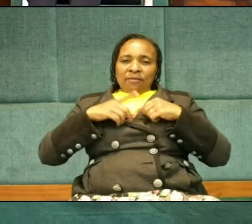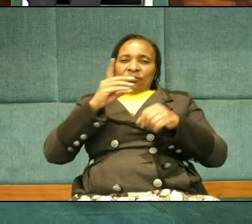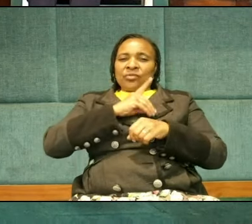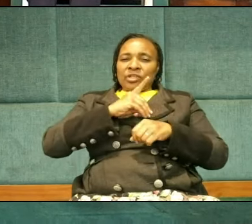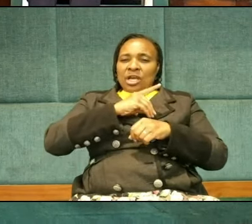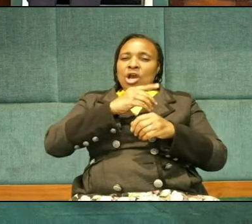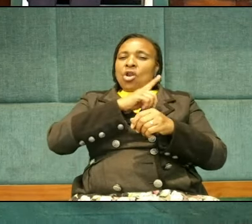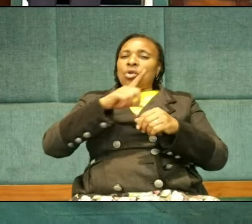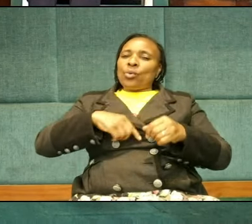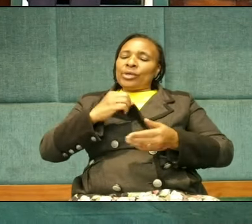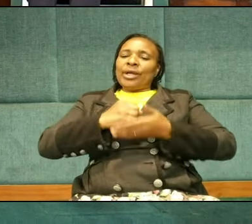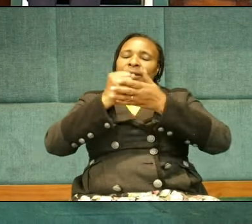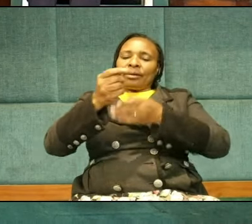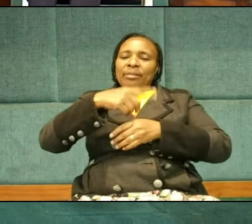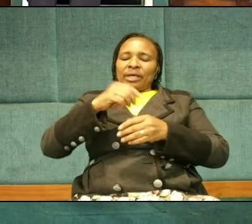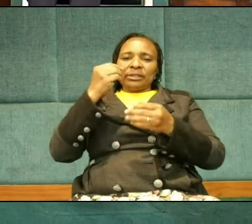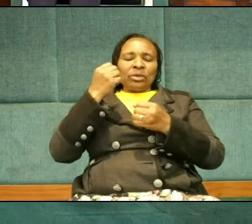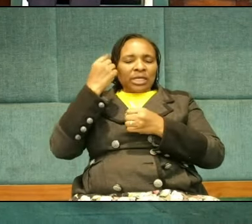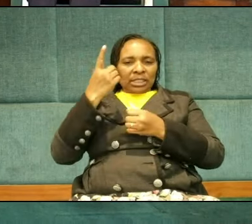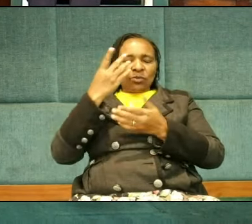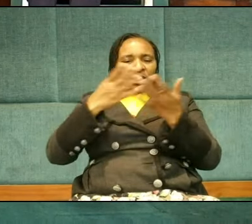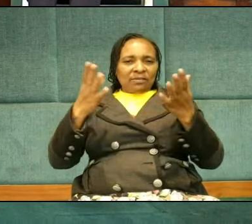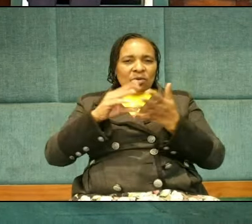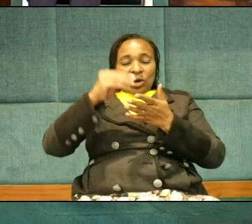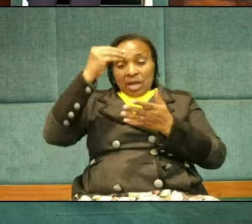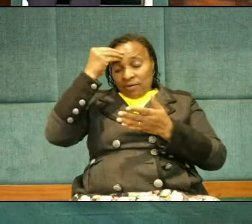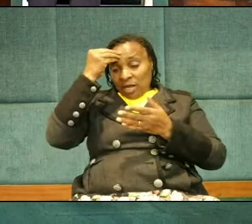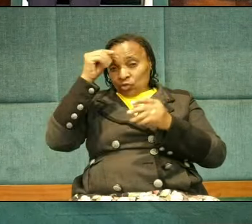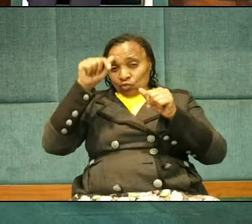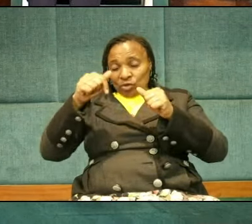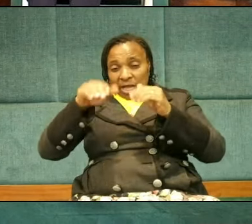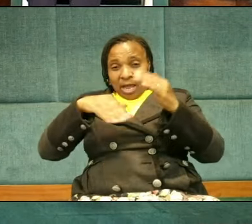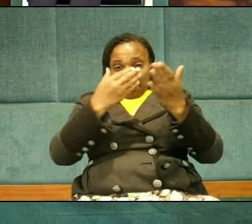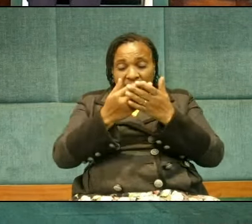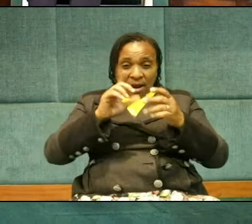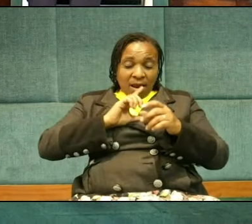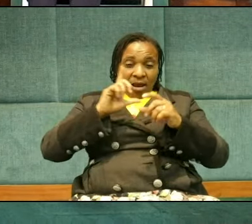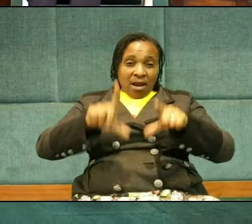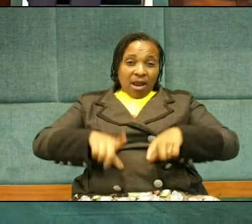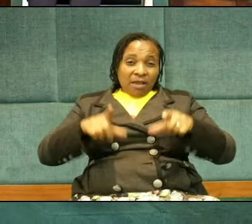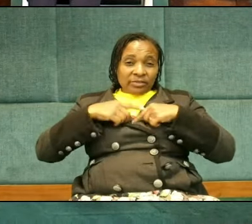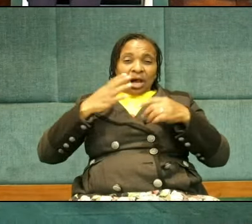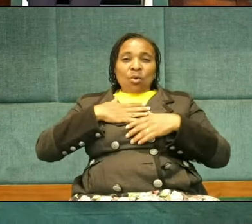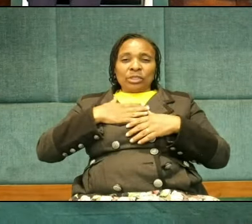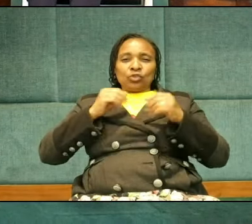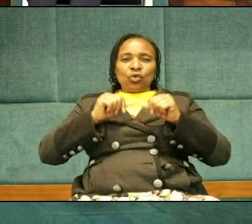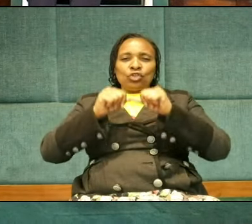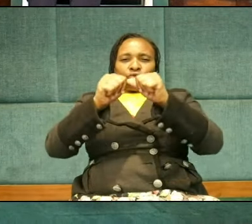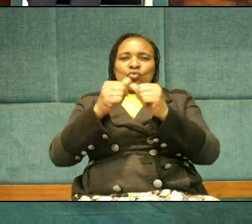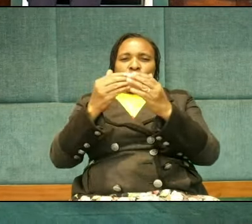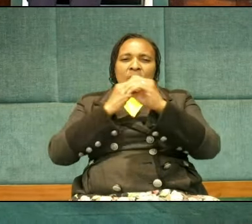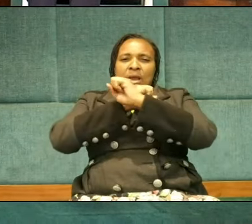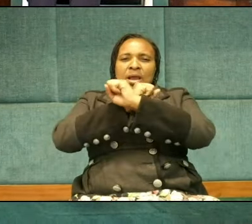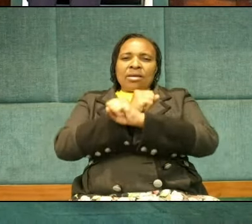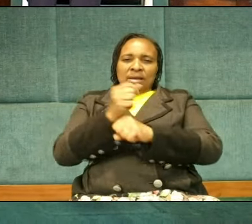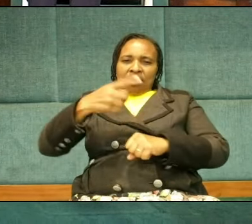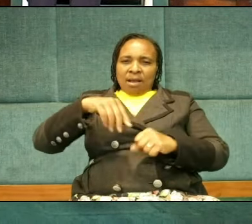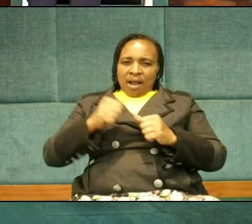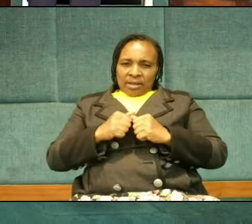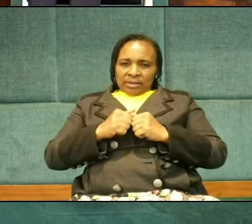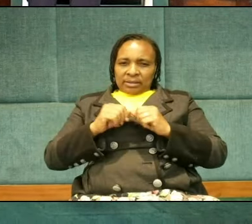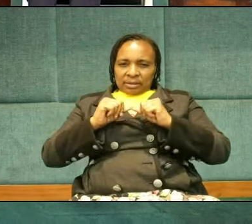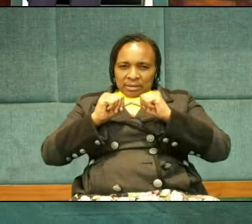and help us understand whatever we have learned today and apply it in our lives. Be with us and continue guiding us, and may your will be done upon our lives,